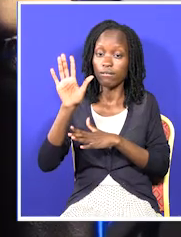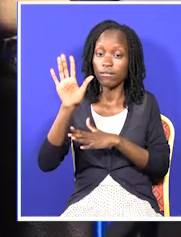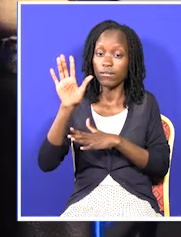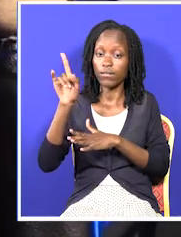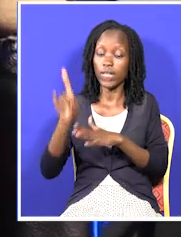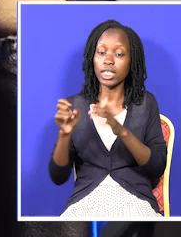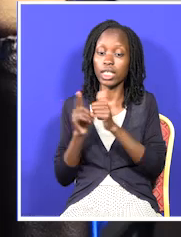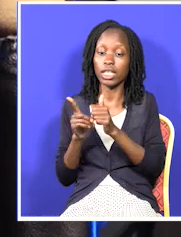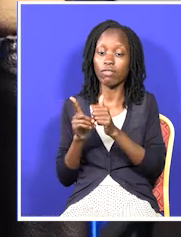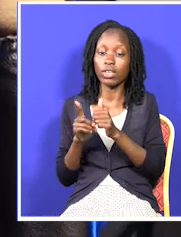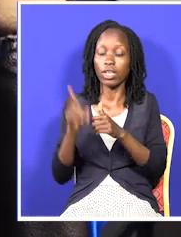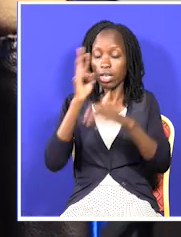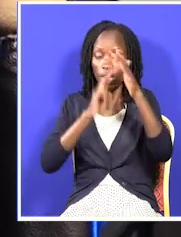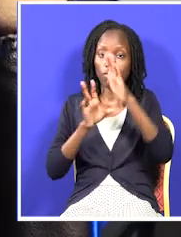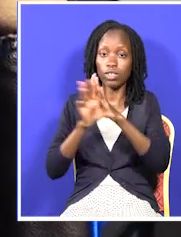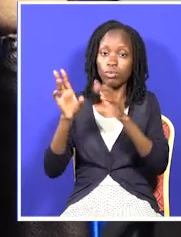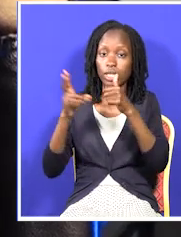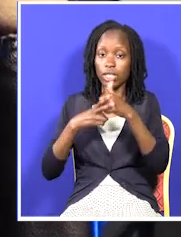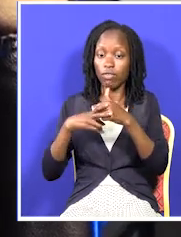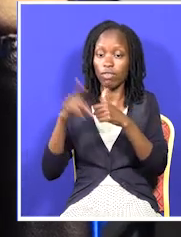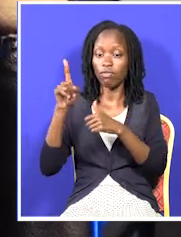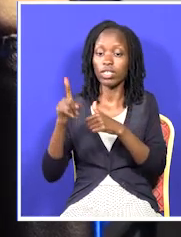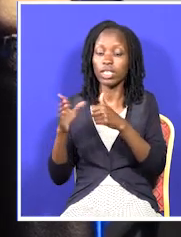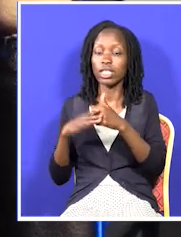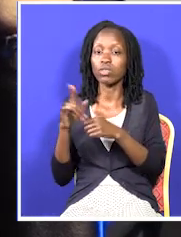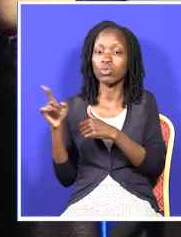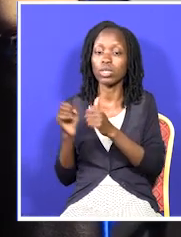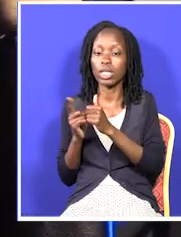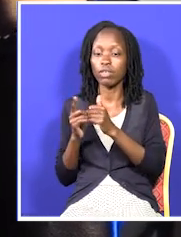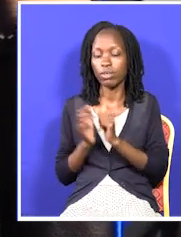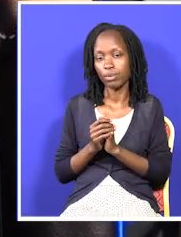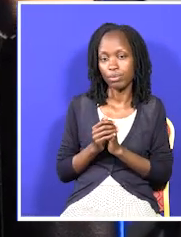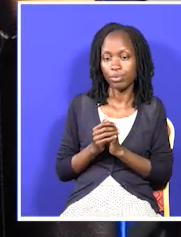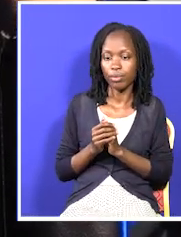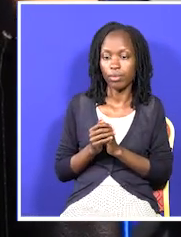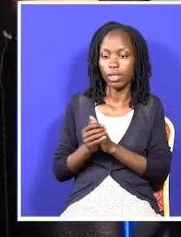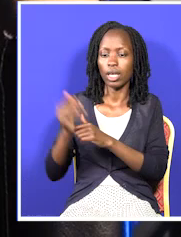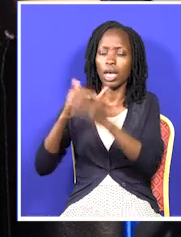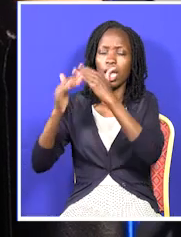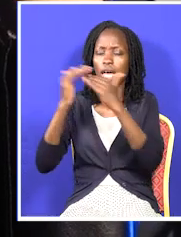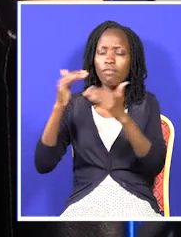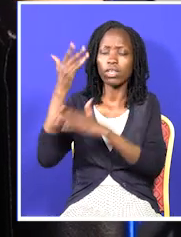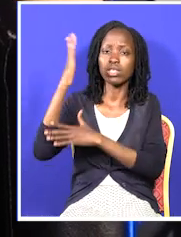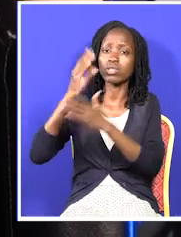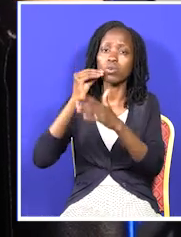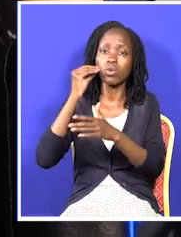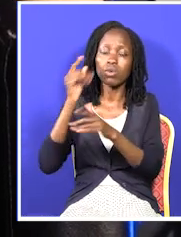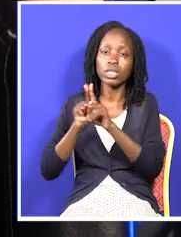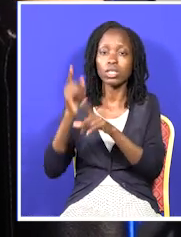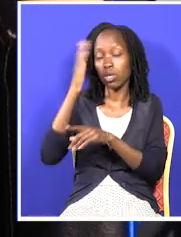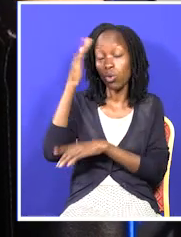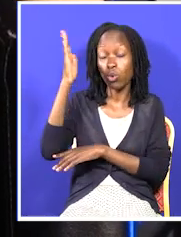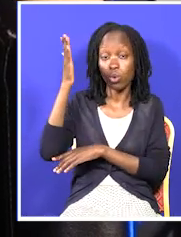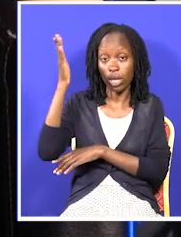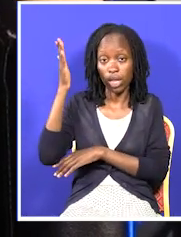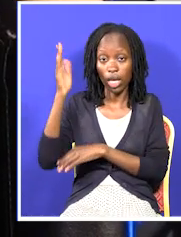5, verse 11, Revelation 7, verse 9 to 11. Heaven is God's home. So we know he will be